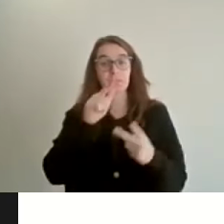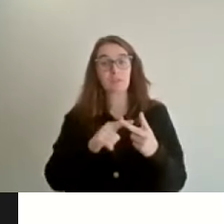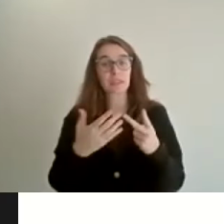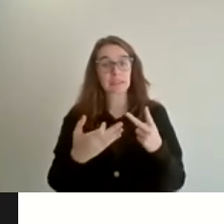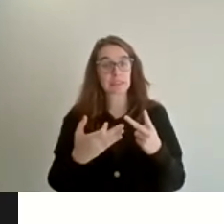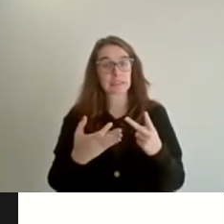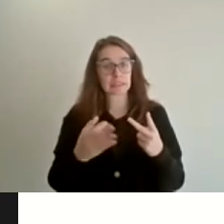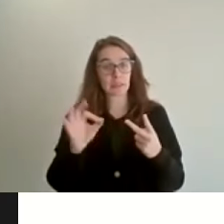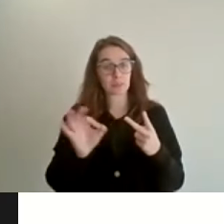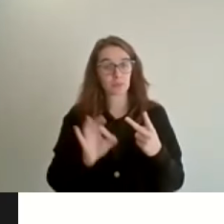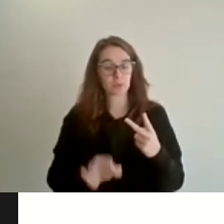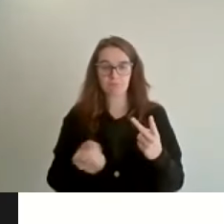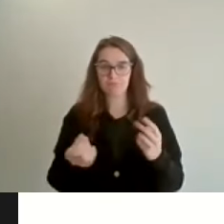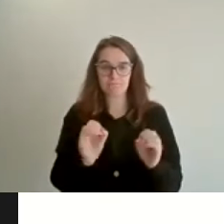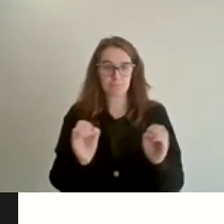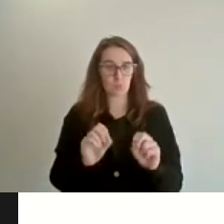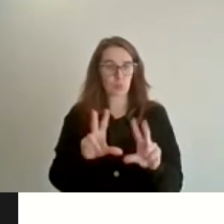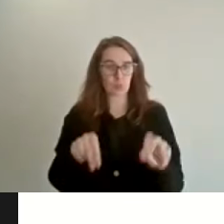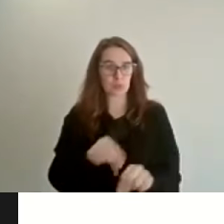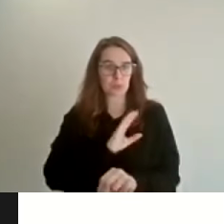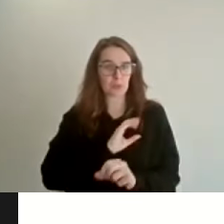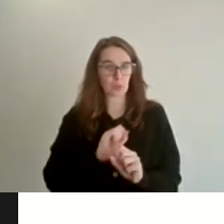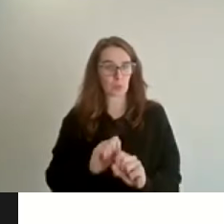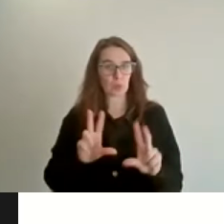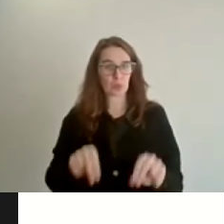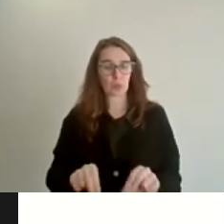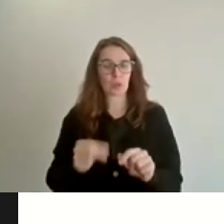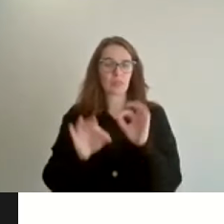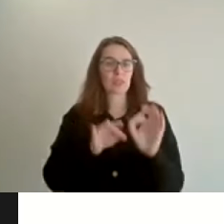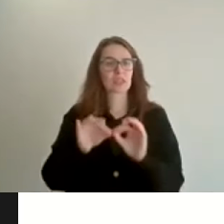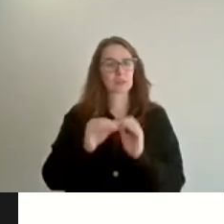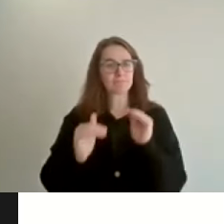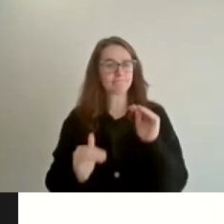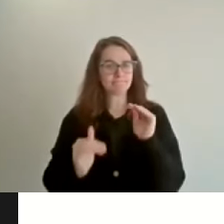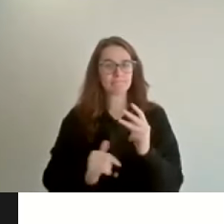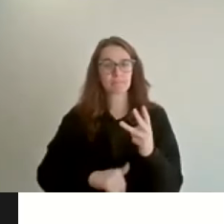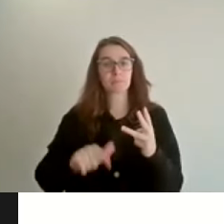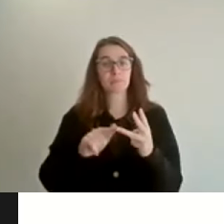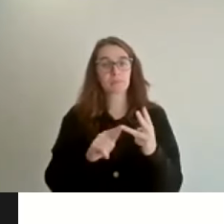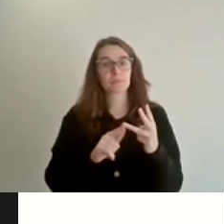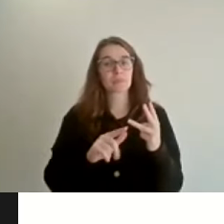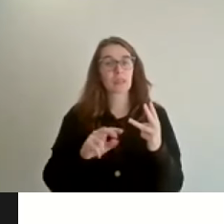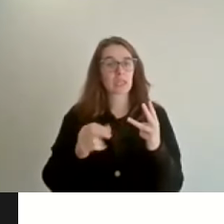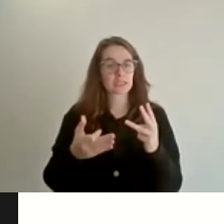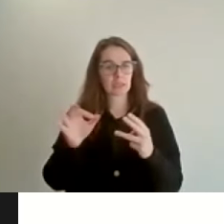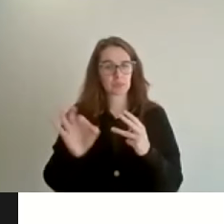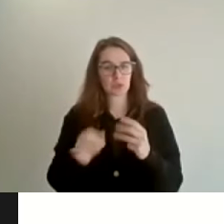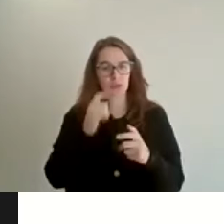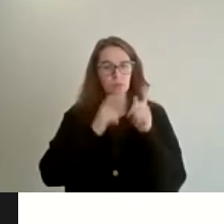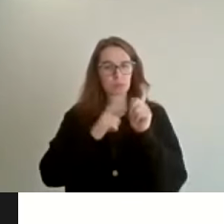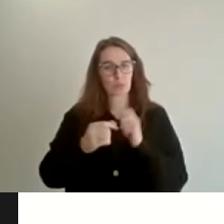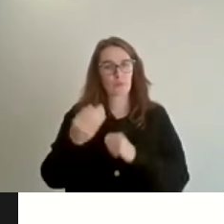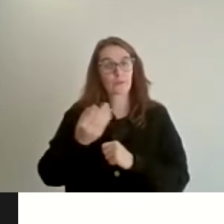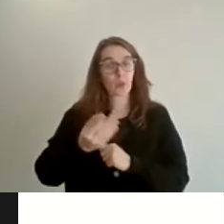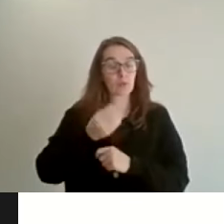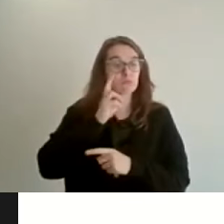attendees have not experienced unequal treatment, while 37% of our attendees have witnessed it